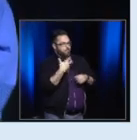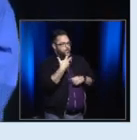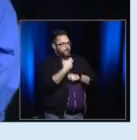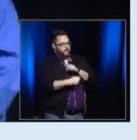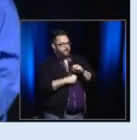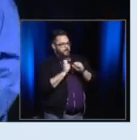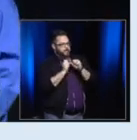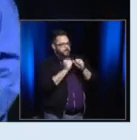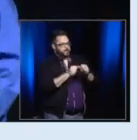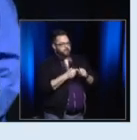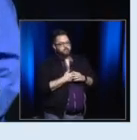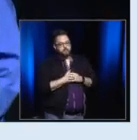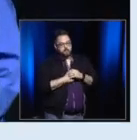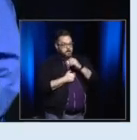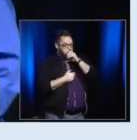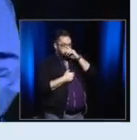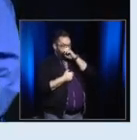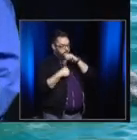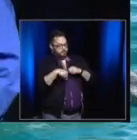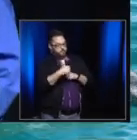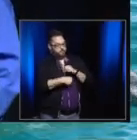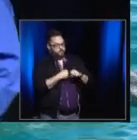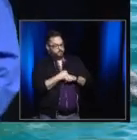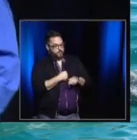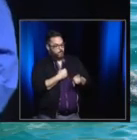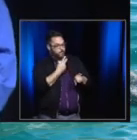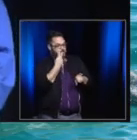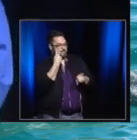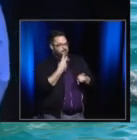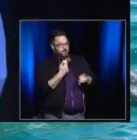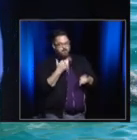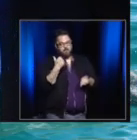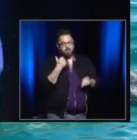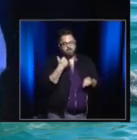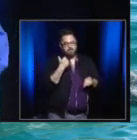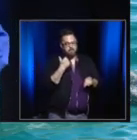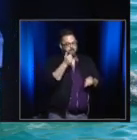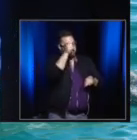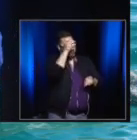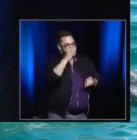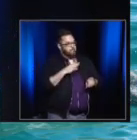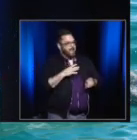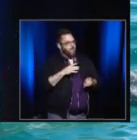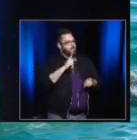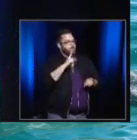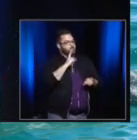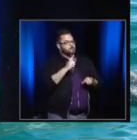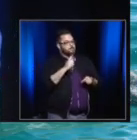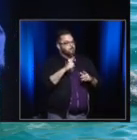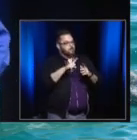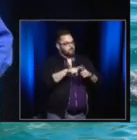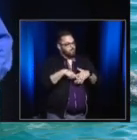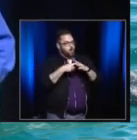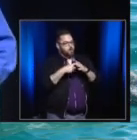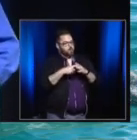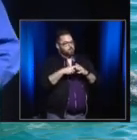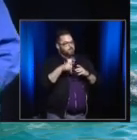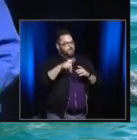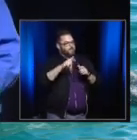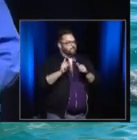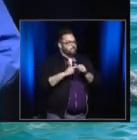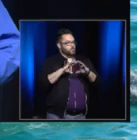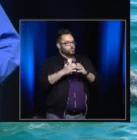we this summer to photograph the male gripe, who was part of the original 14-member super alliance we studied in